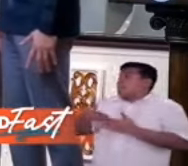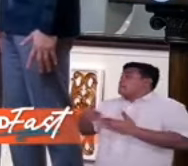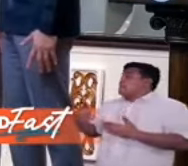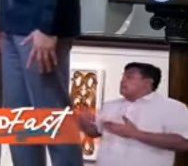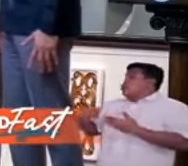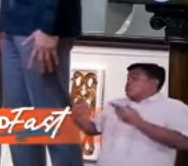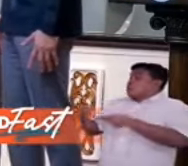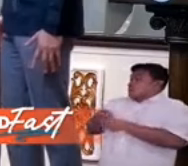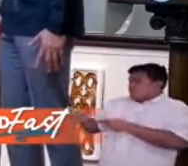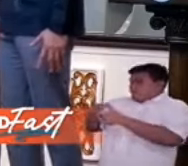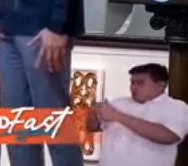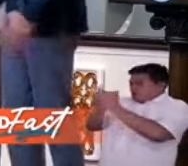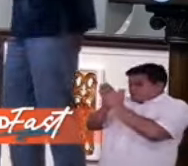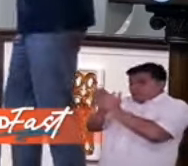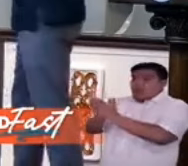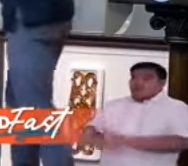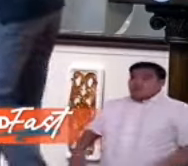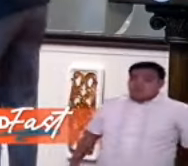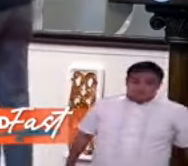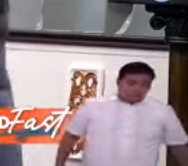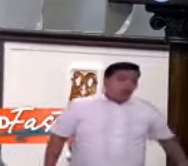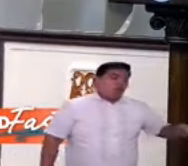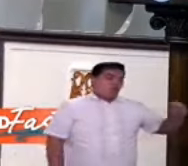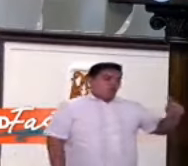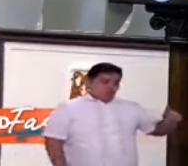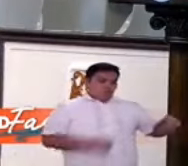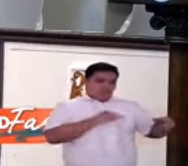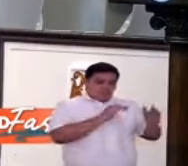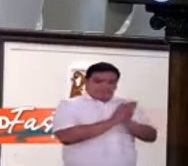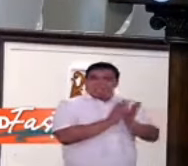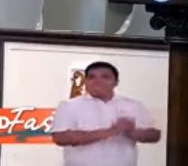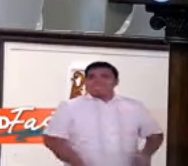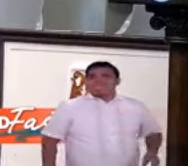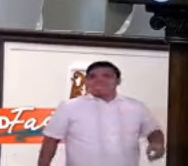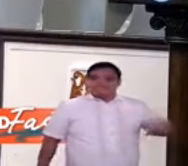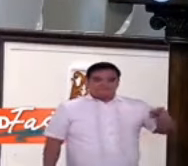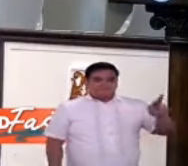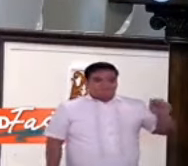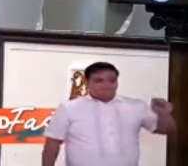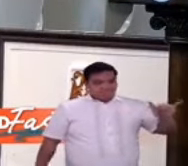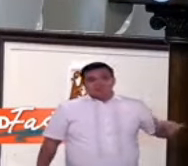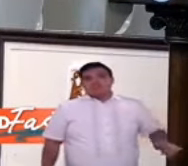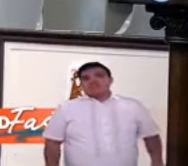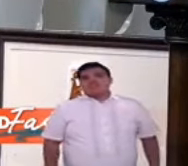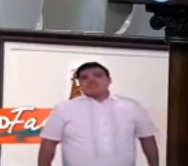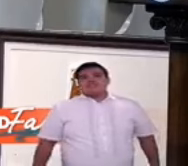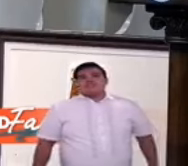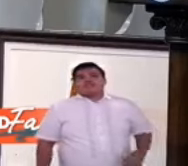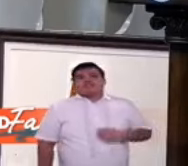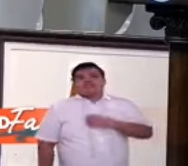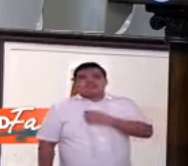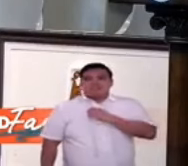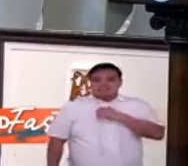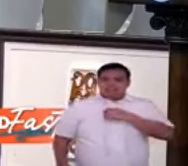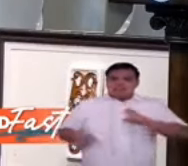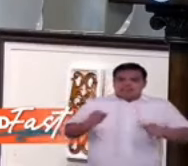we discipline, can we pray first? Tapos tang, ingkong, di naman ko ganahan mo discipline ano eh. Ako pa'y giingnan nga, can we